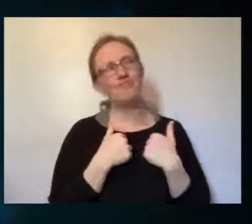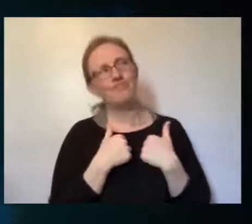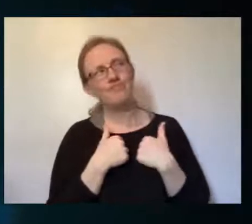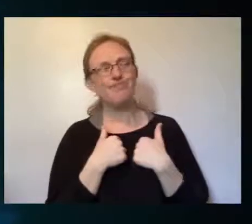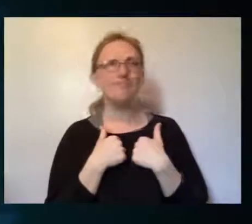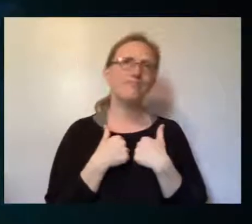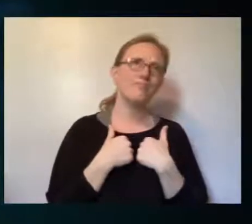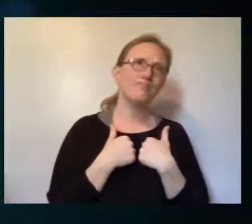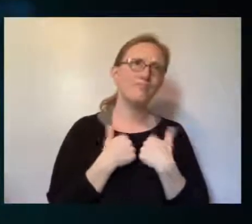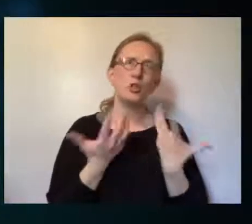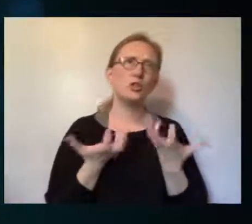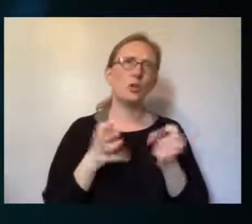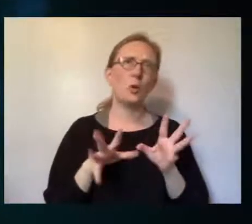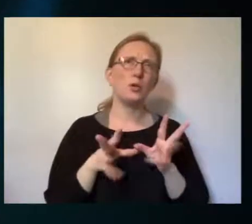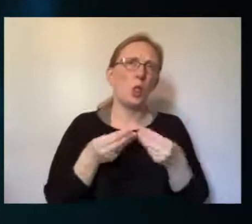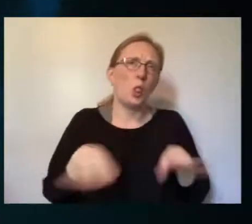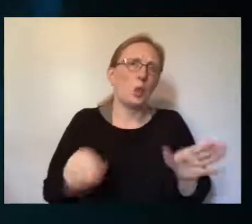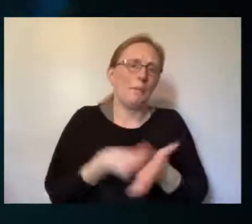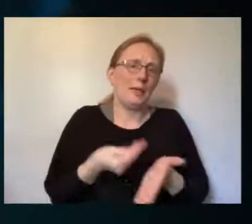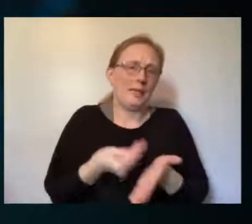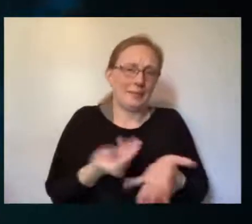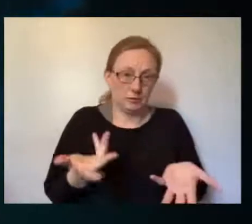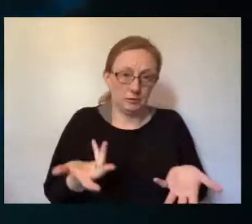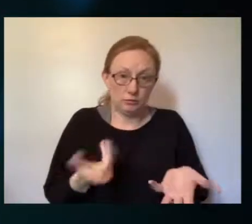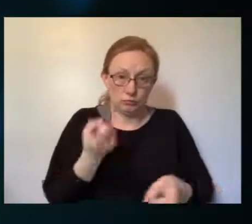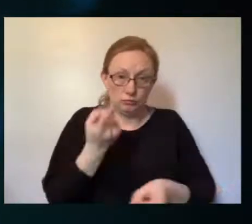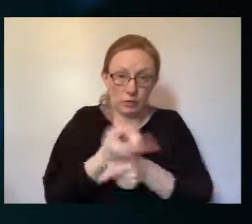losing money. At the end of the day, we try and